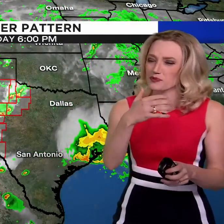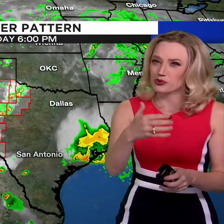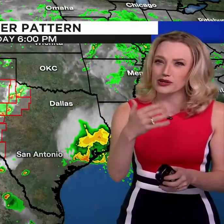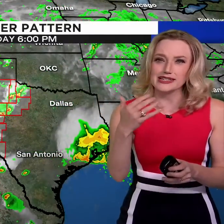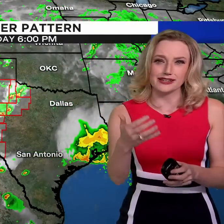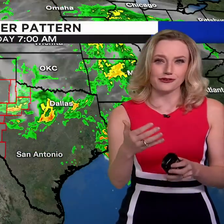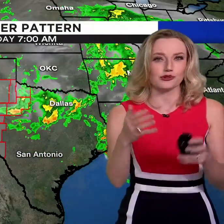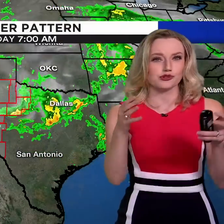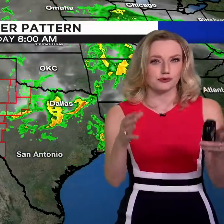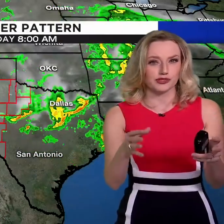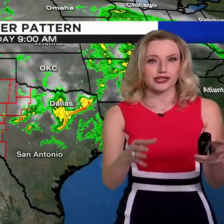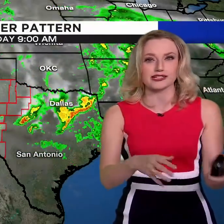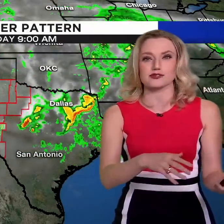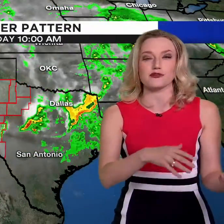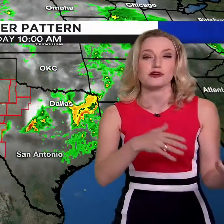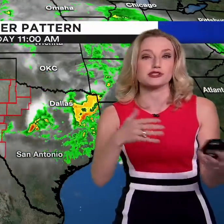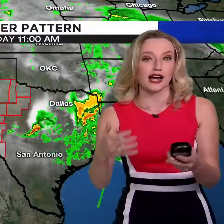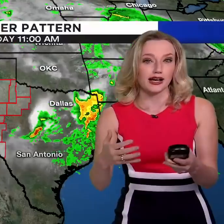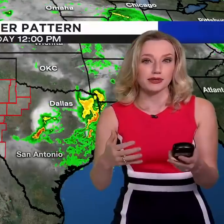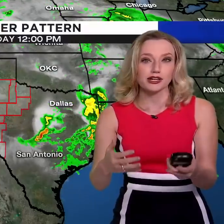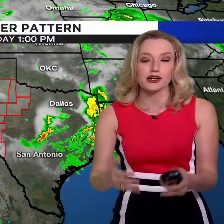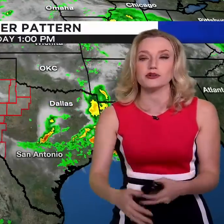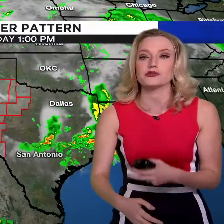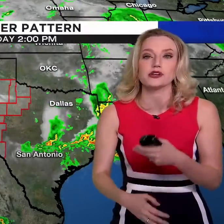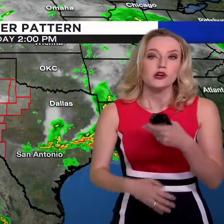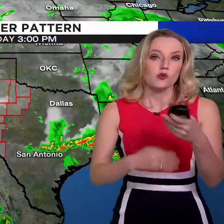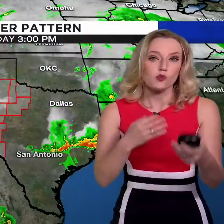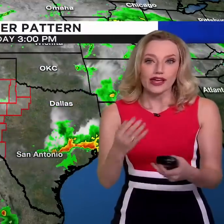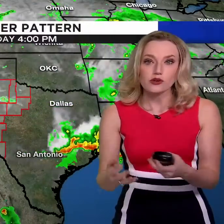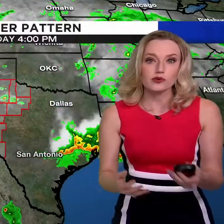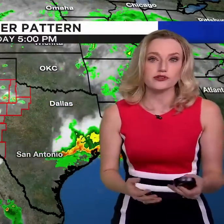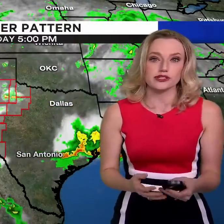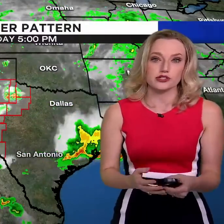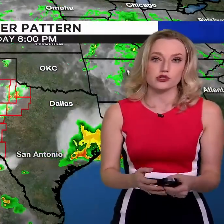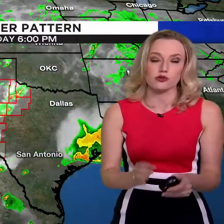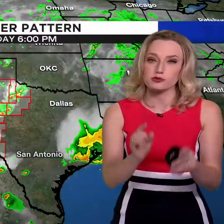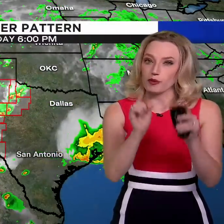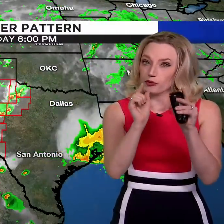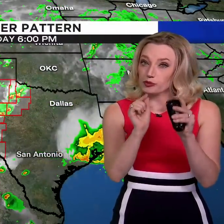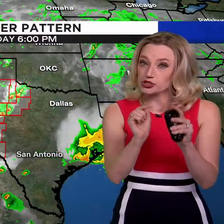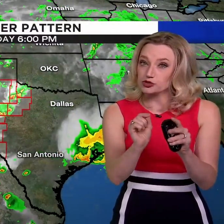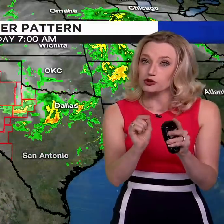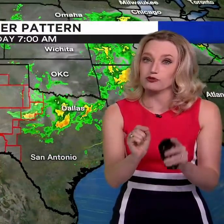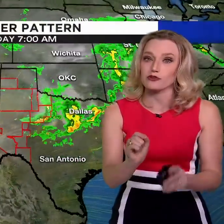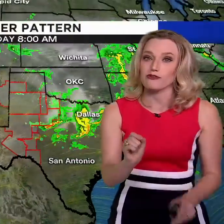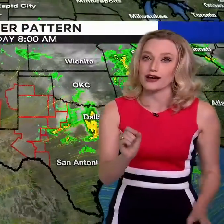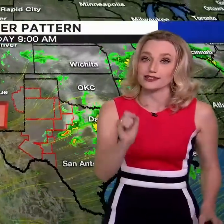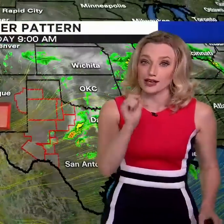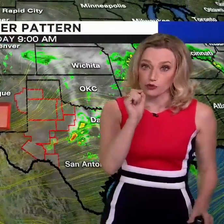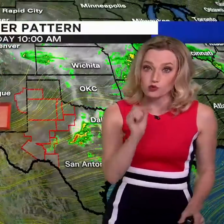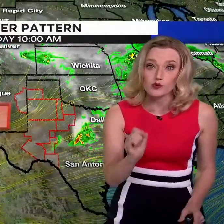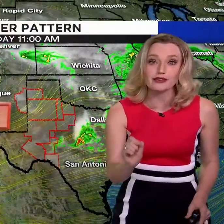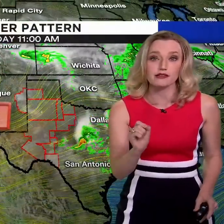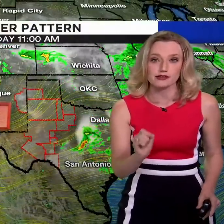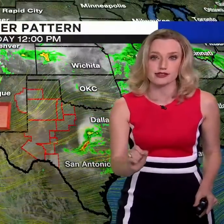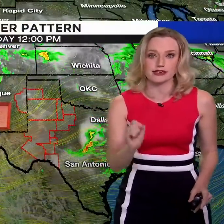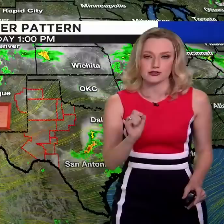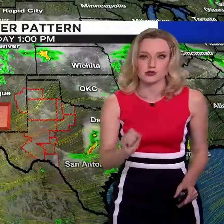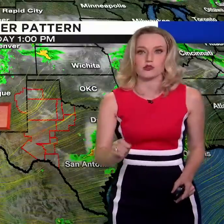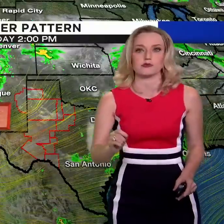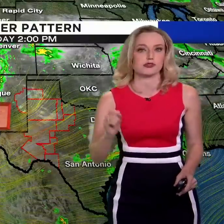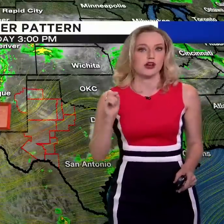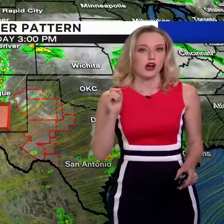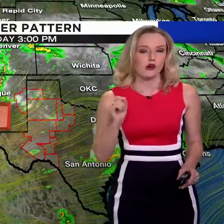waves are pretty difficult to predict as far as timing goes, when we'll see storms, but what we do know for a fact is that we will